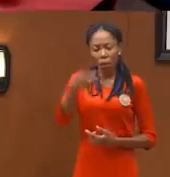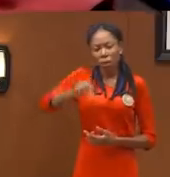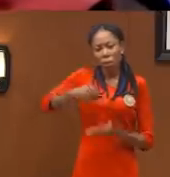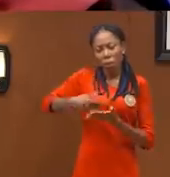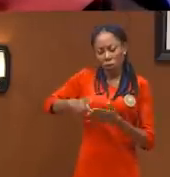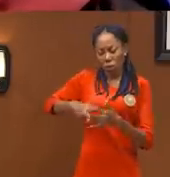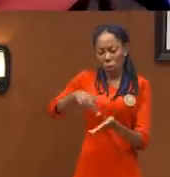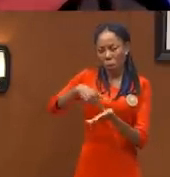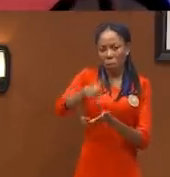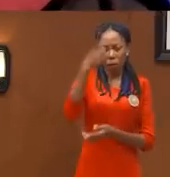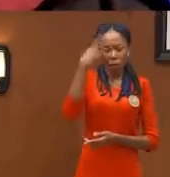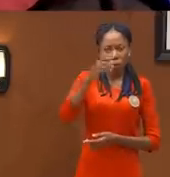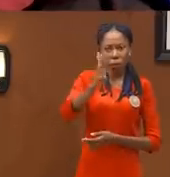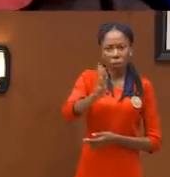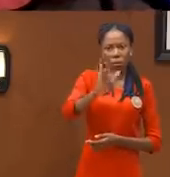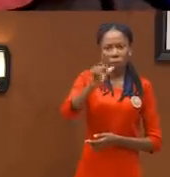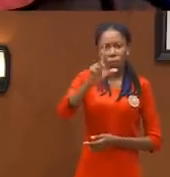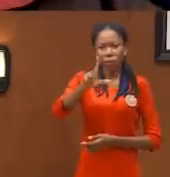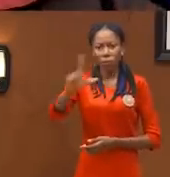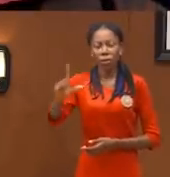Some that believed me without me raising my clothes up.